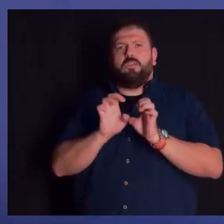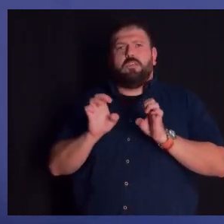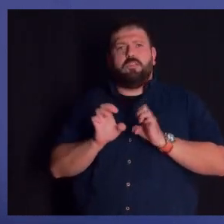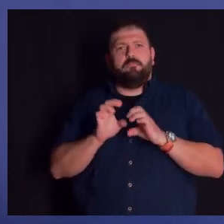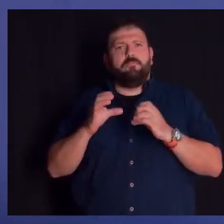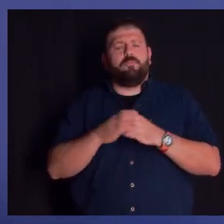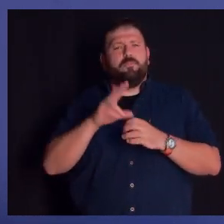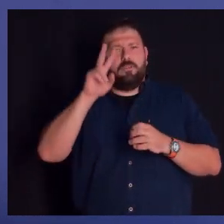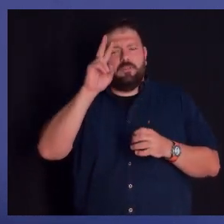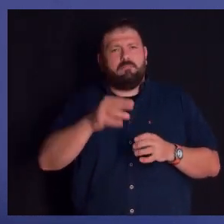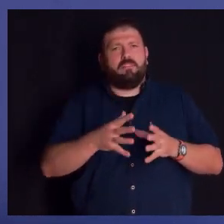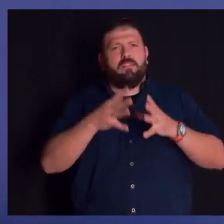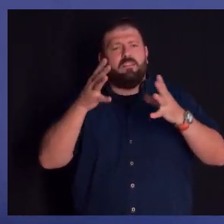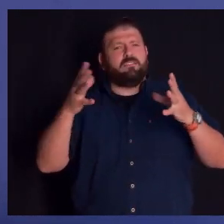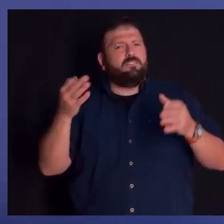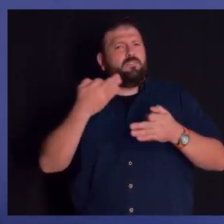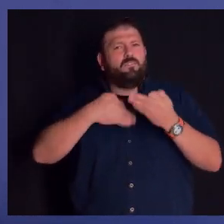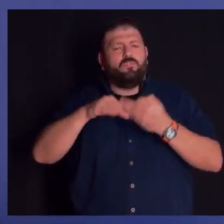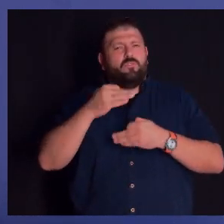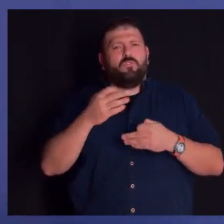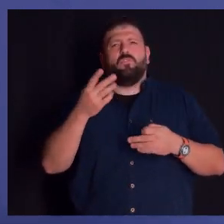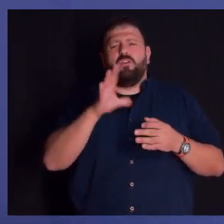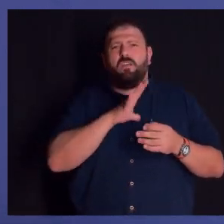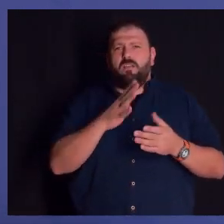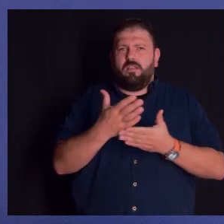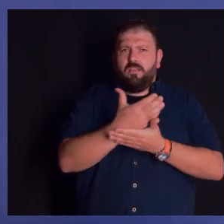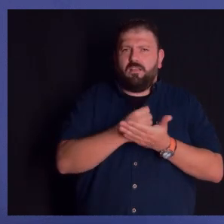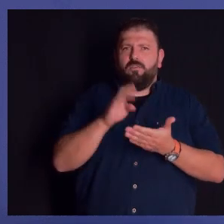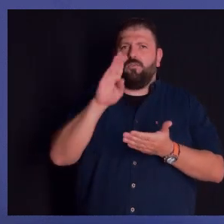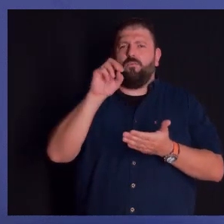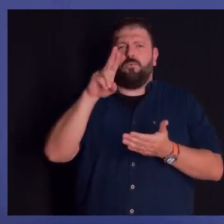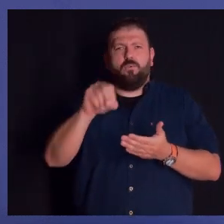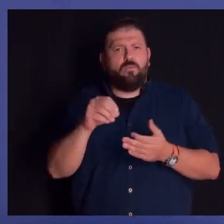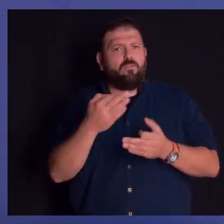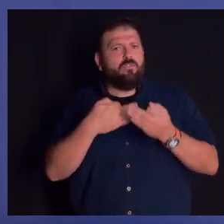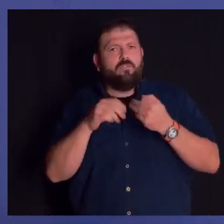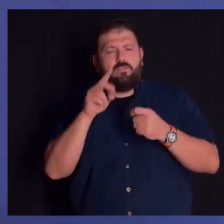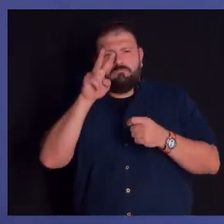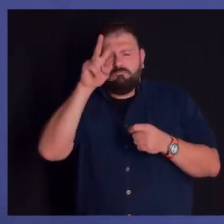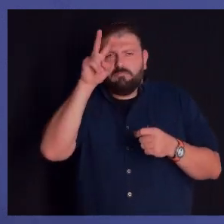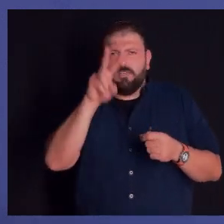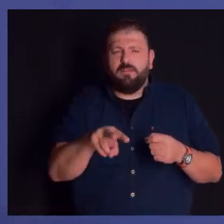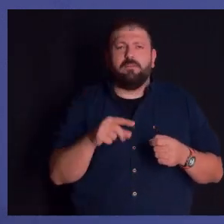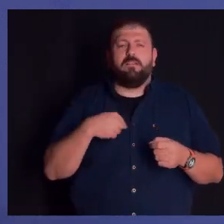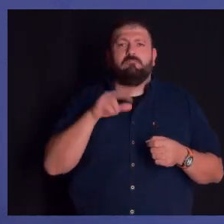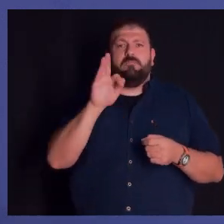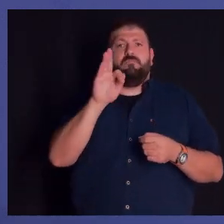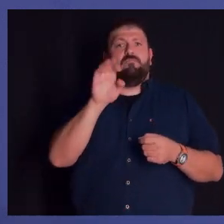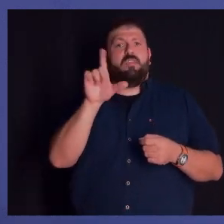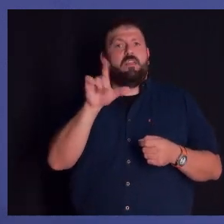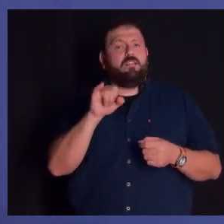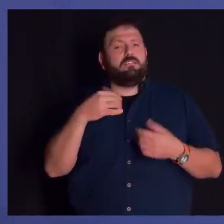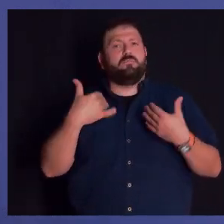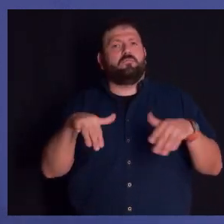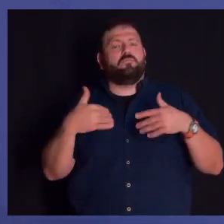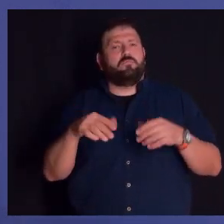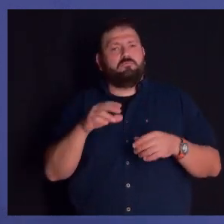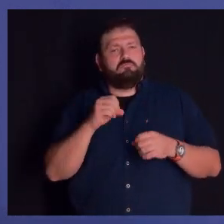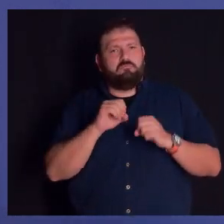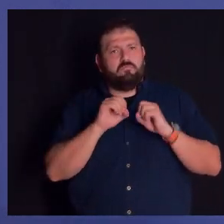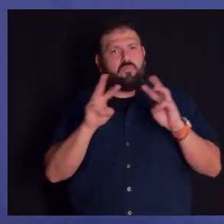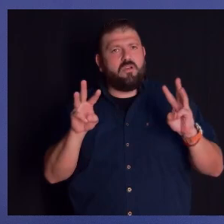whole team, and they've been growing all the time. A couple of years ago, he made a production bonus. He's